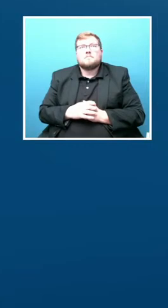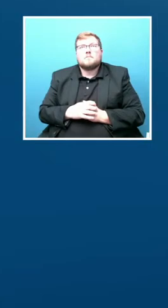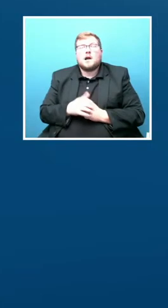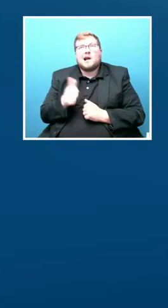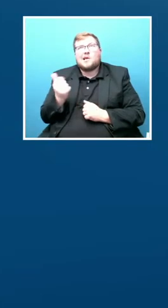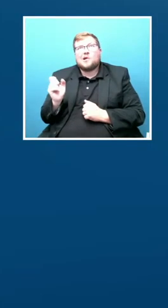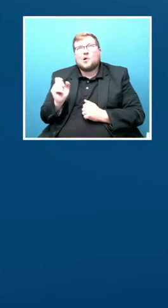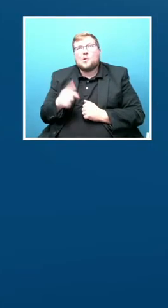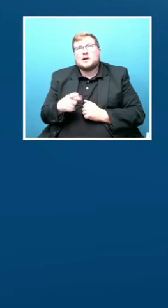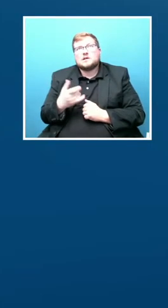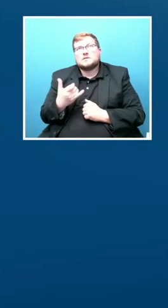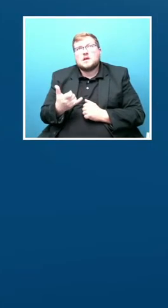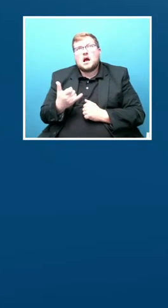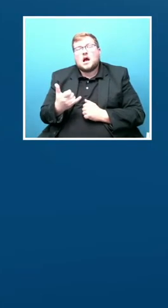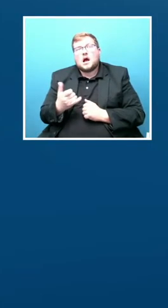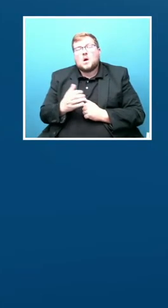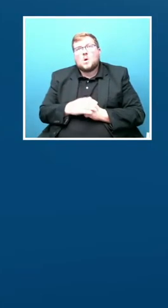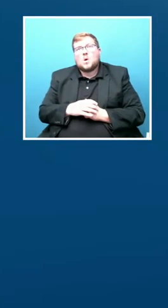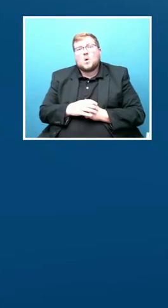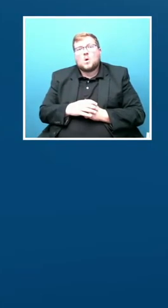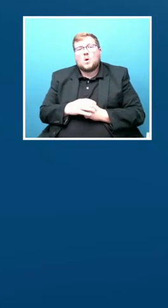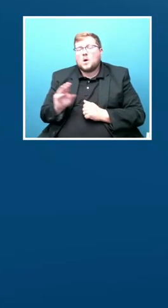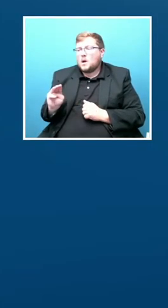may ask Ms. Vickers,